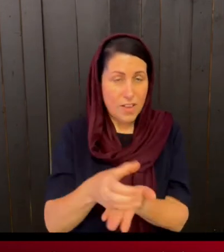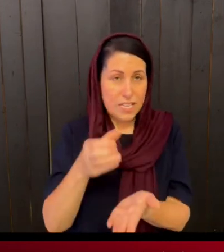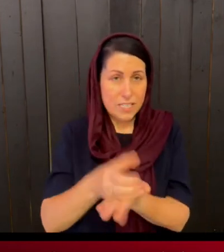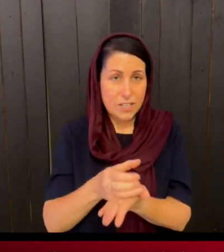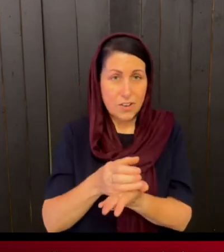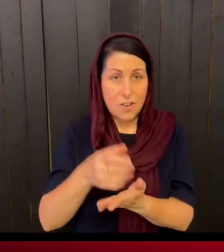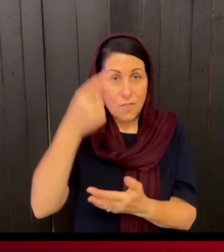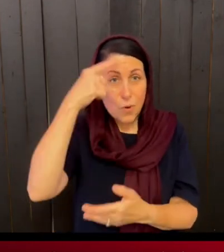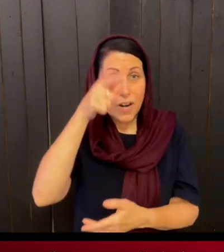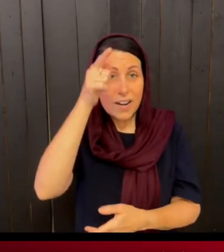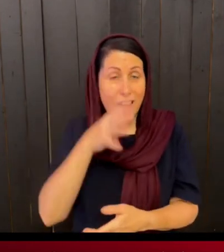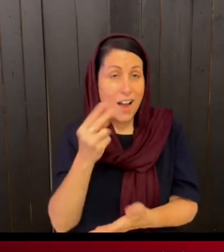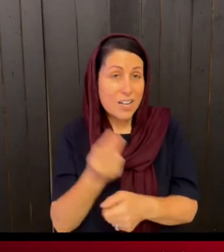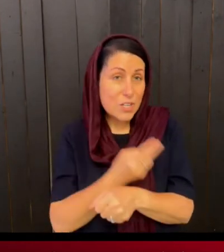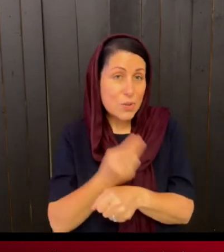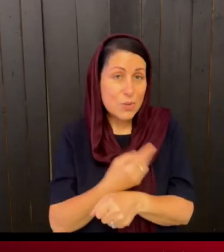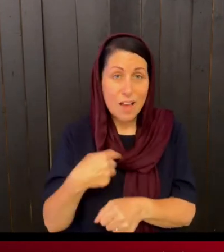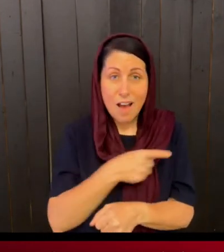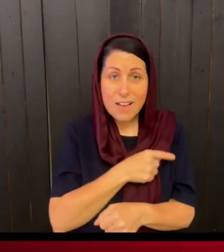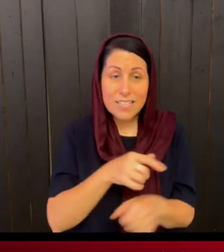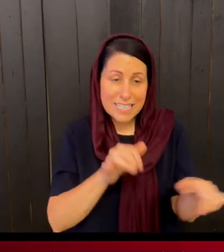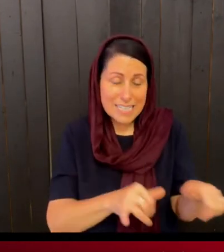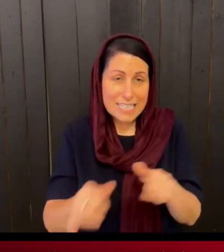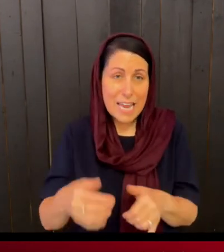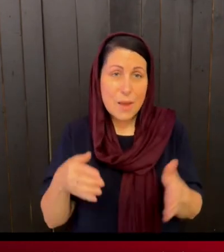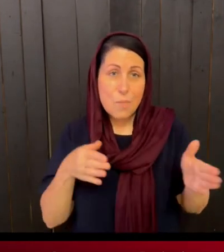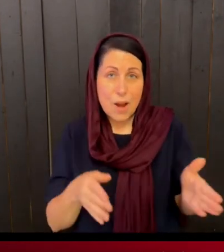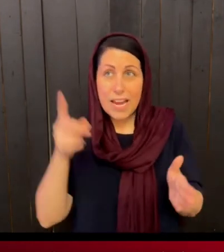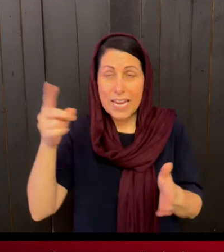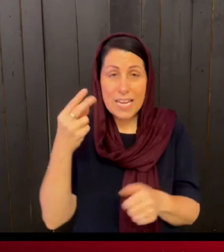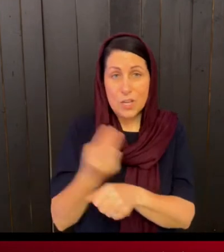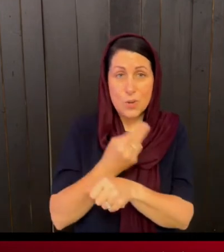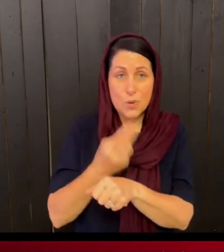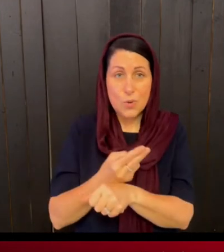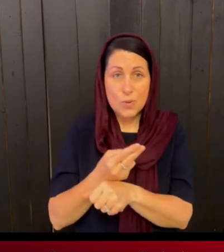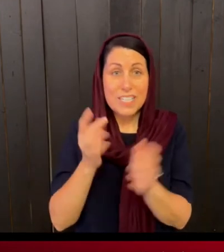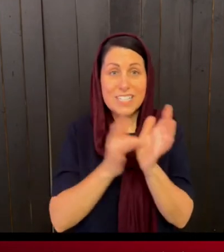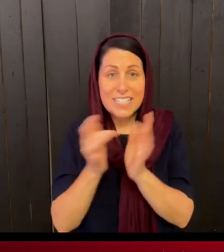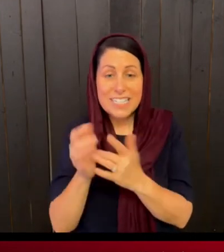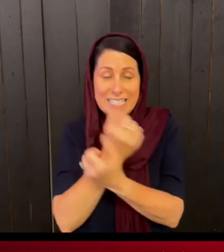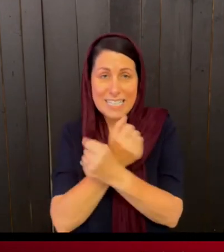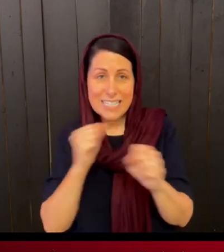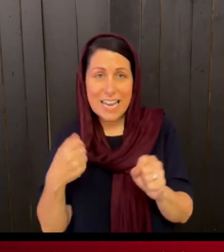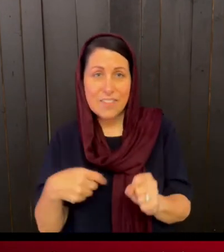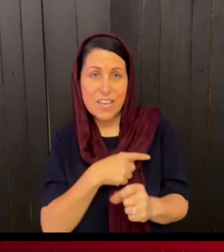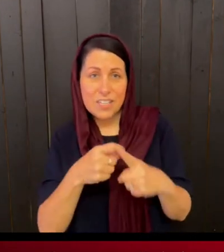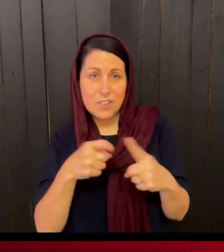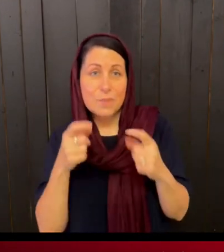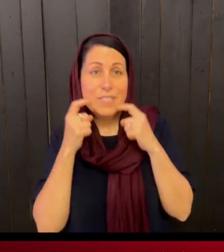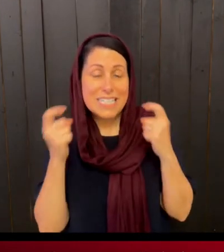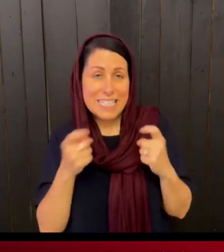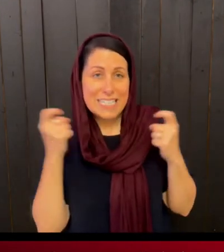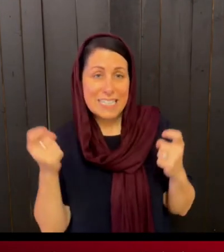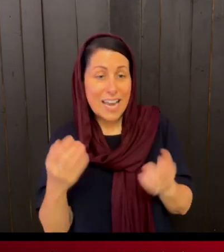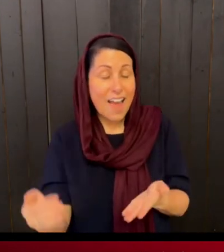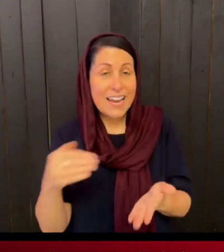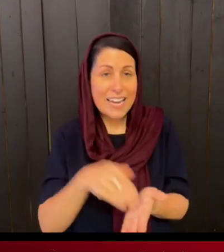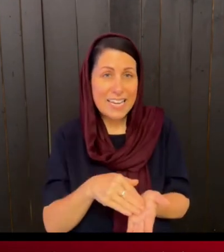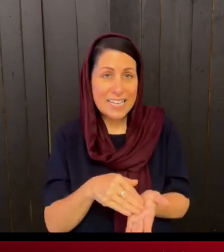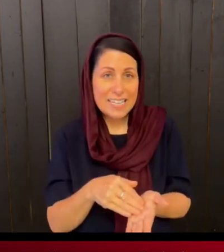he was able to use Jesus to save us from our sin. And so, again,